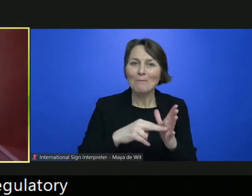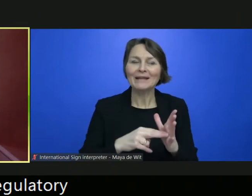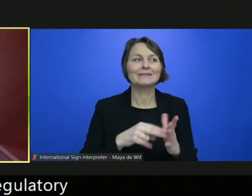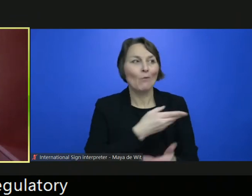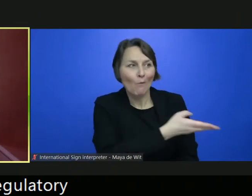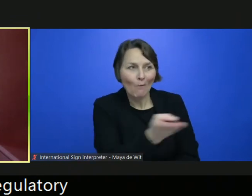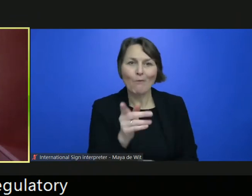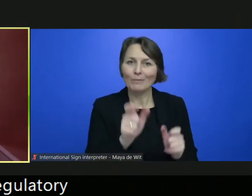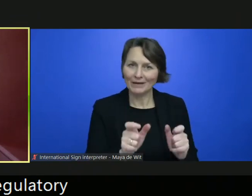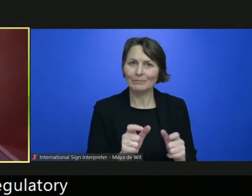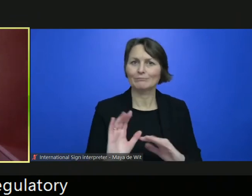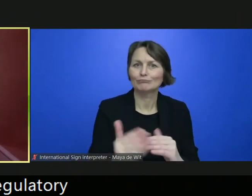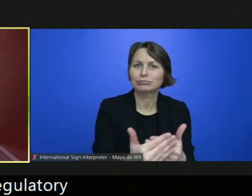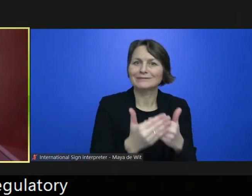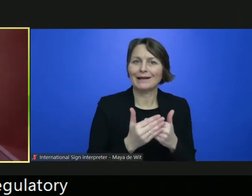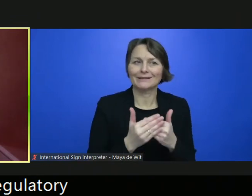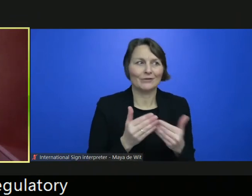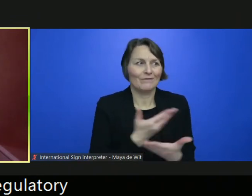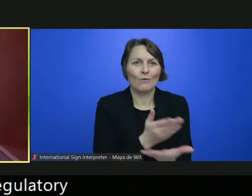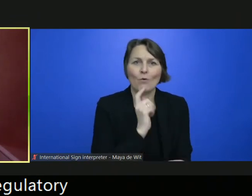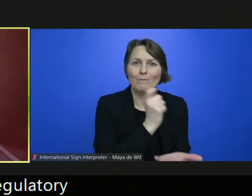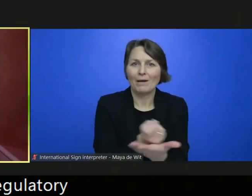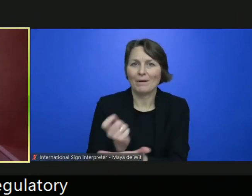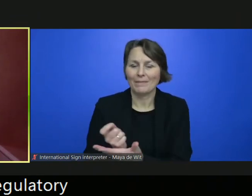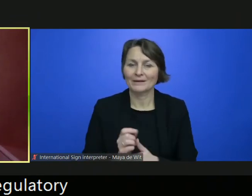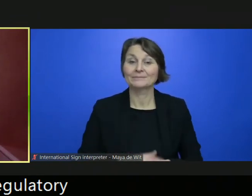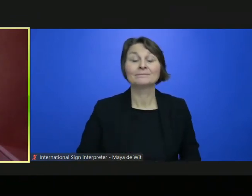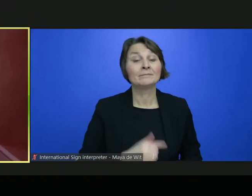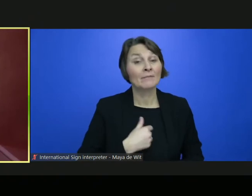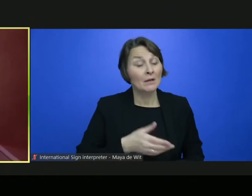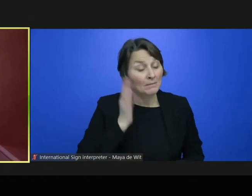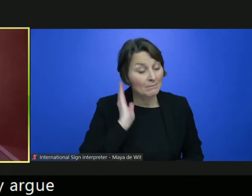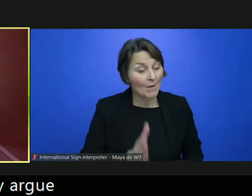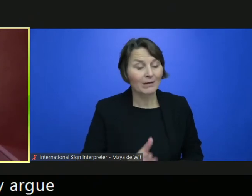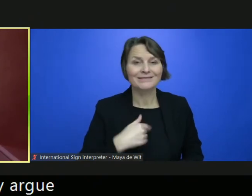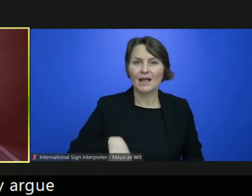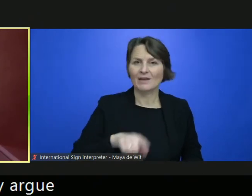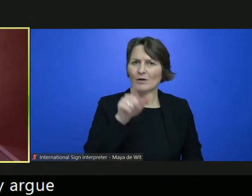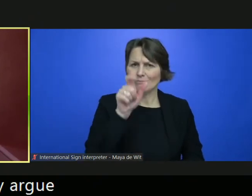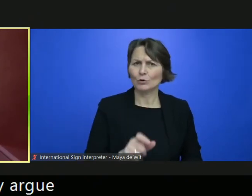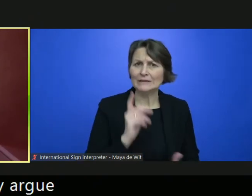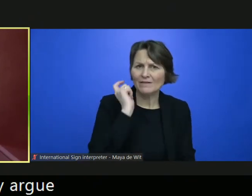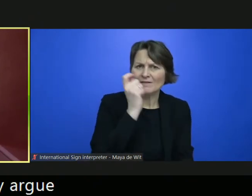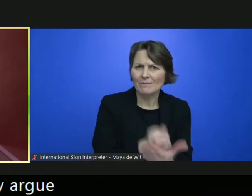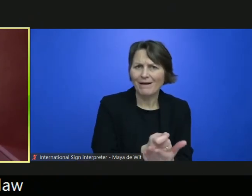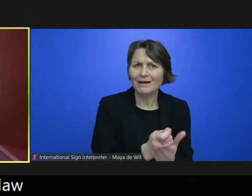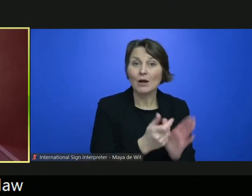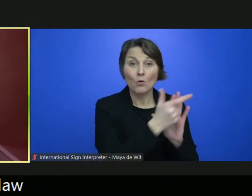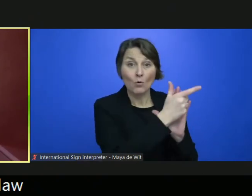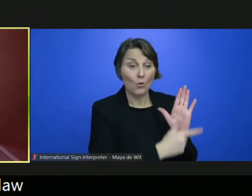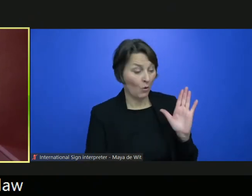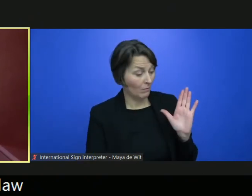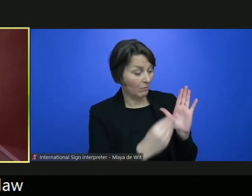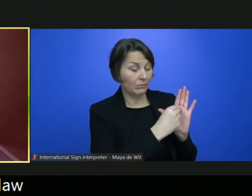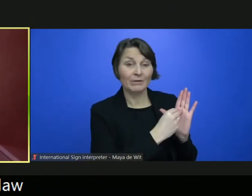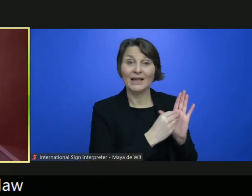that developers should be required by law to prove that their artificial intelligence recruitment tools are safe